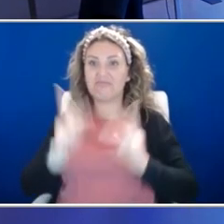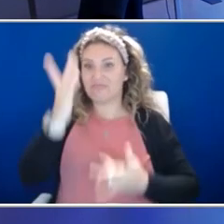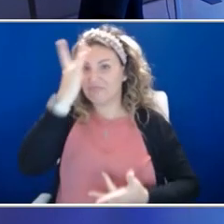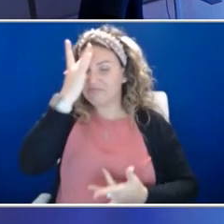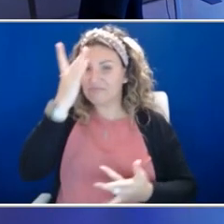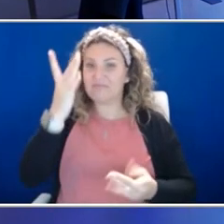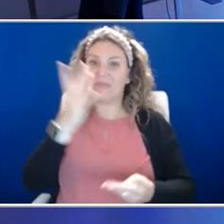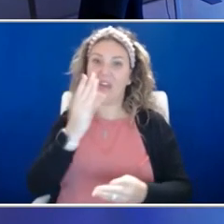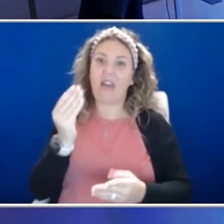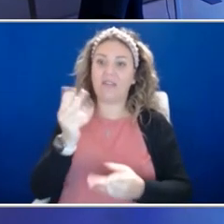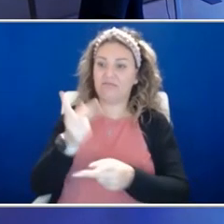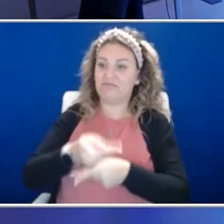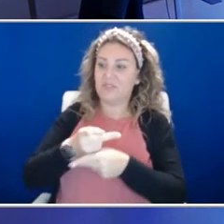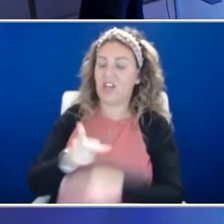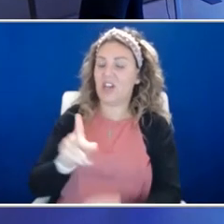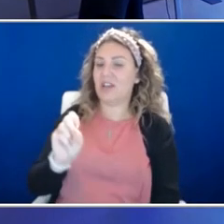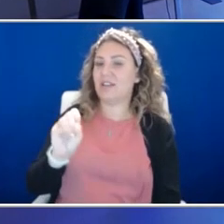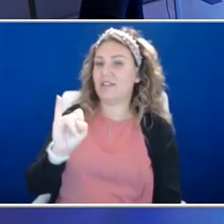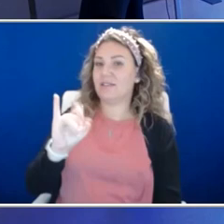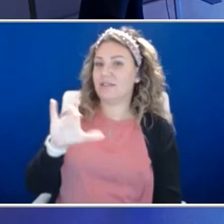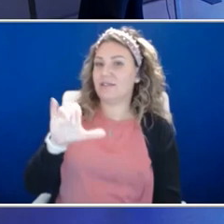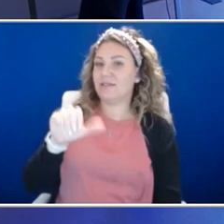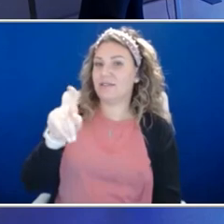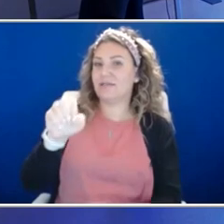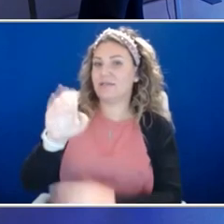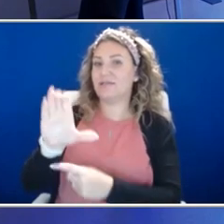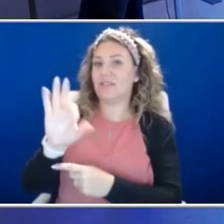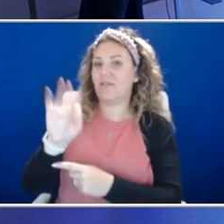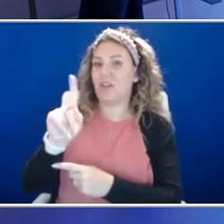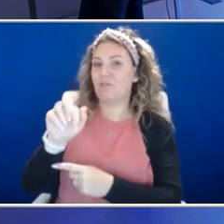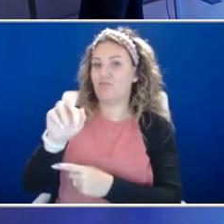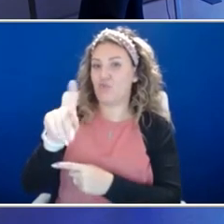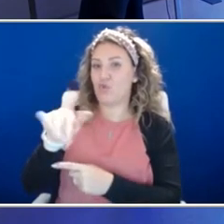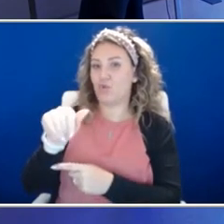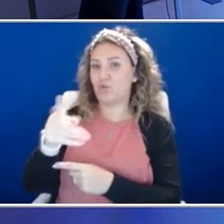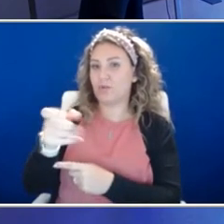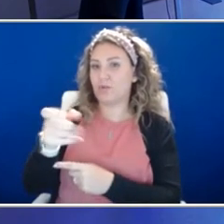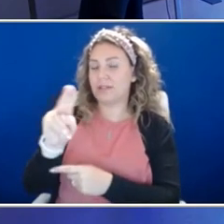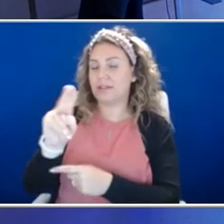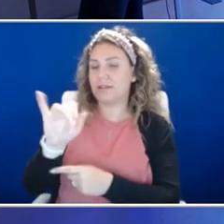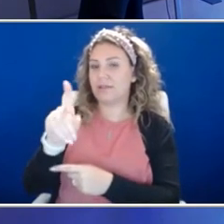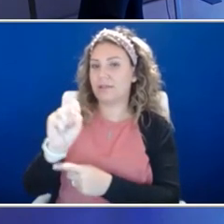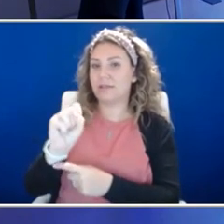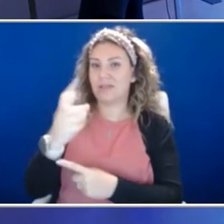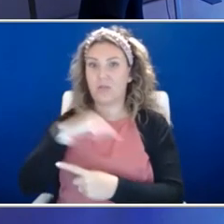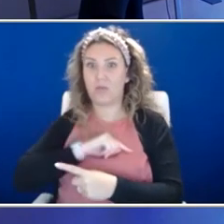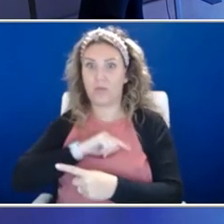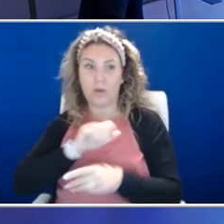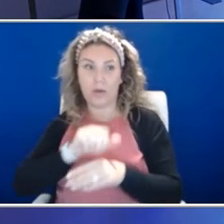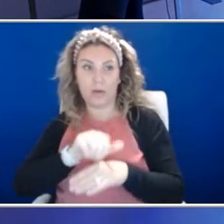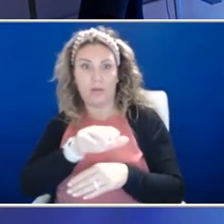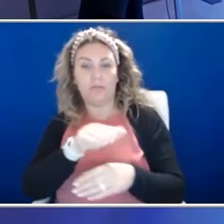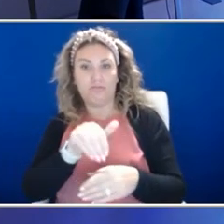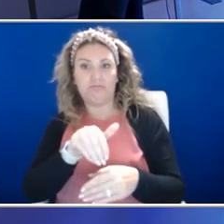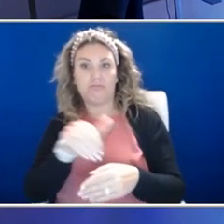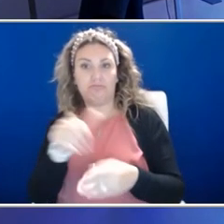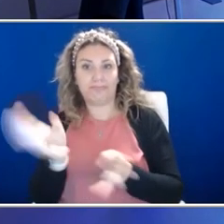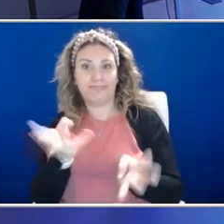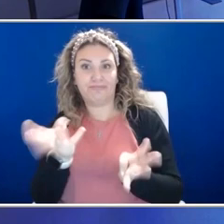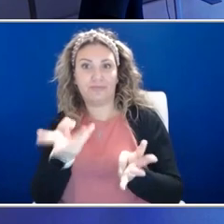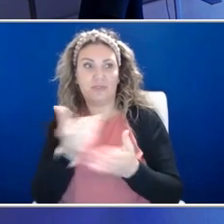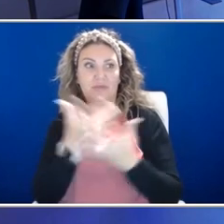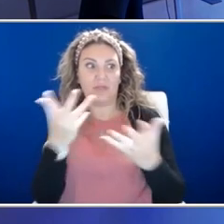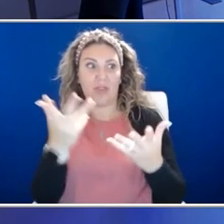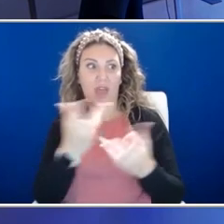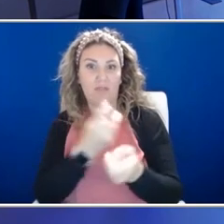and we've often given them lots of poisons over the years to kill the bacteria that were invading their body, and sometimes those do a lot of kidney injury. So we see a